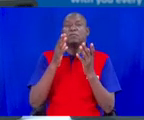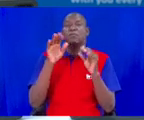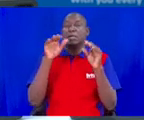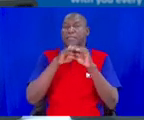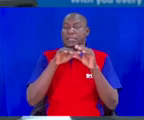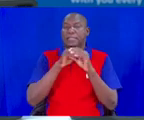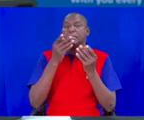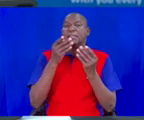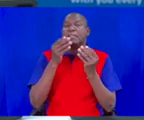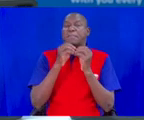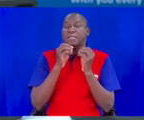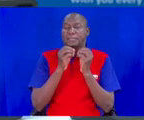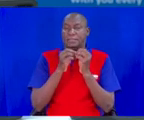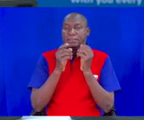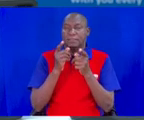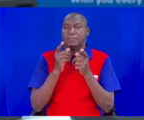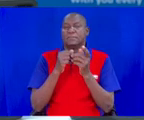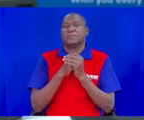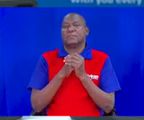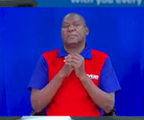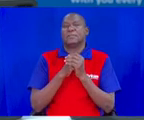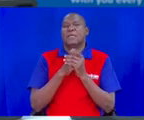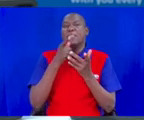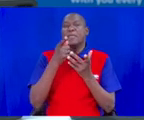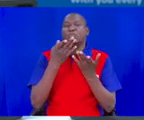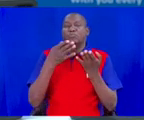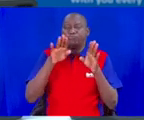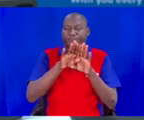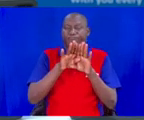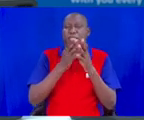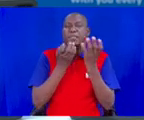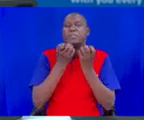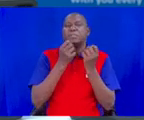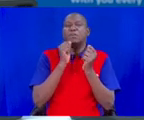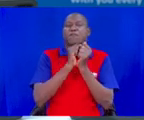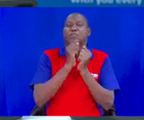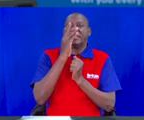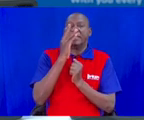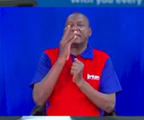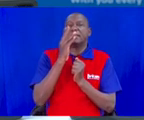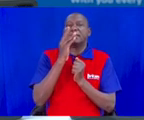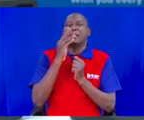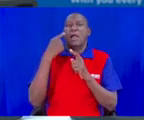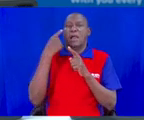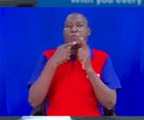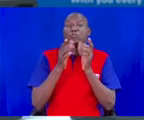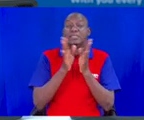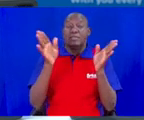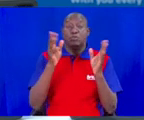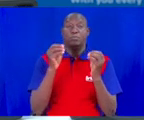meeting. This concludes the business of the 14th Annual General Meeting of